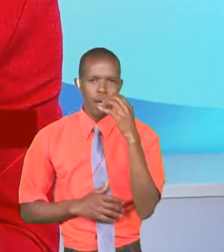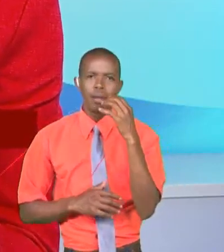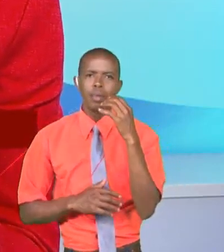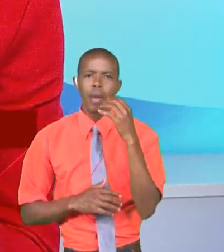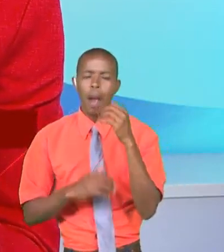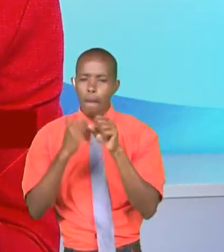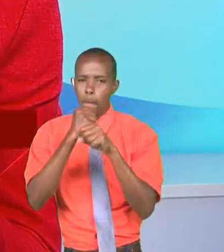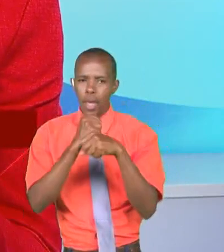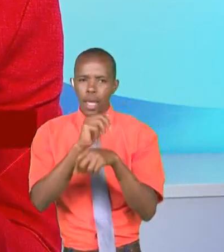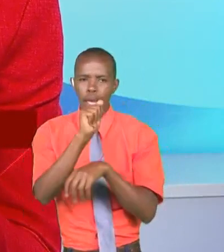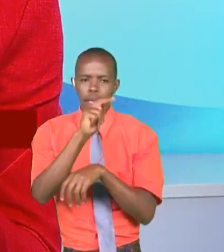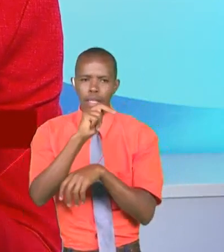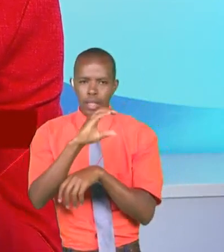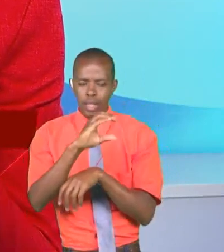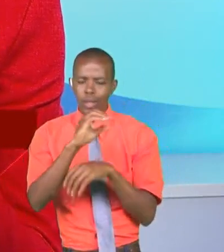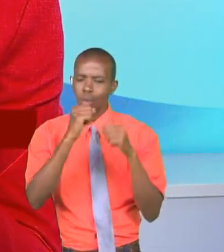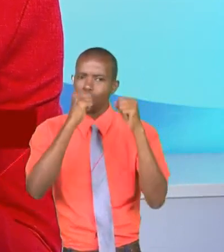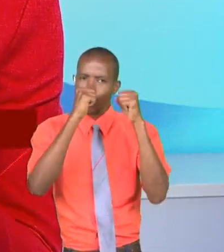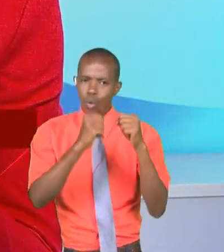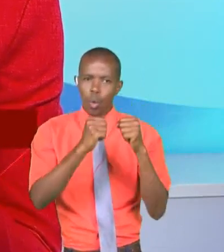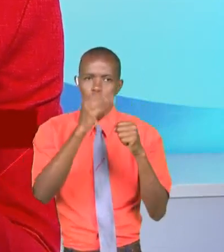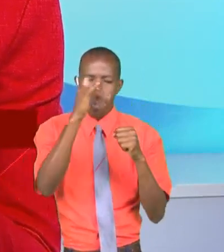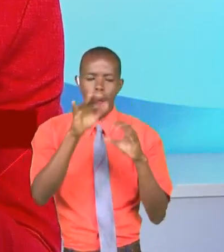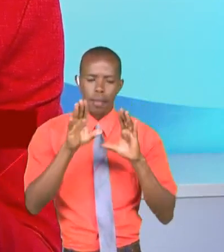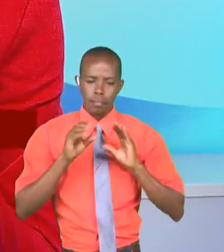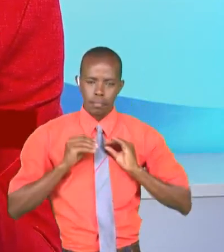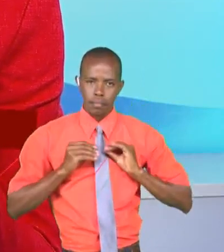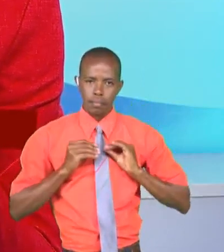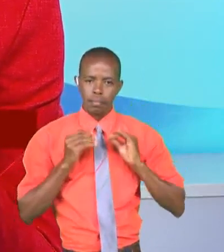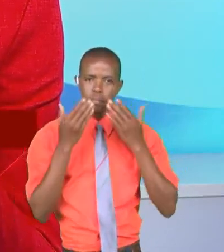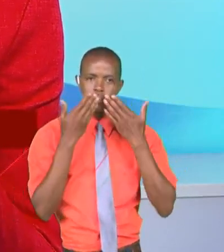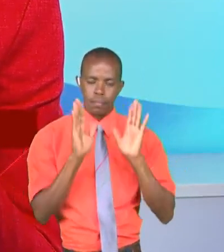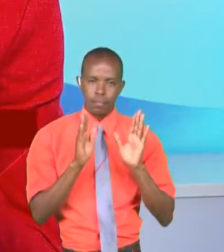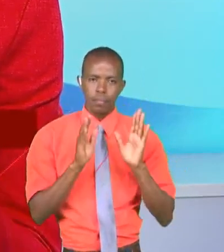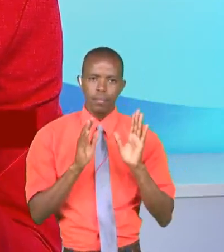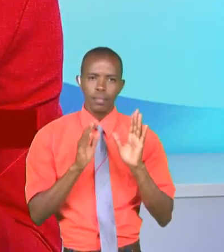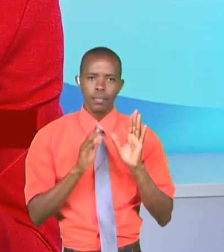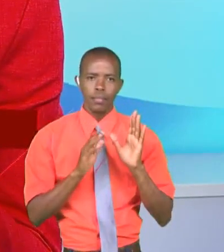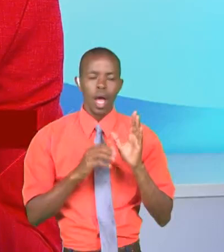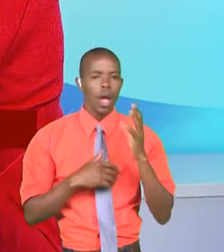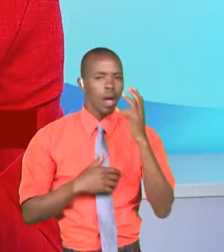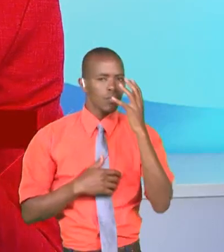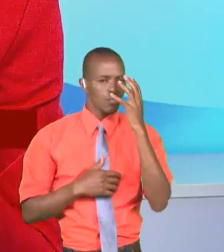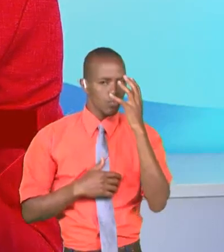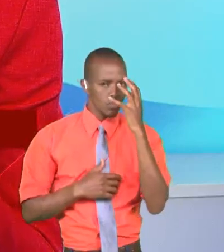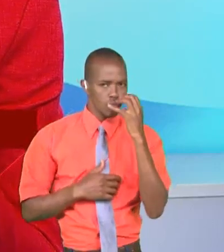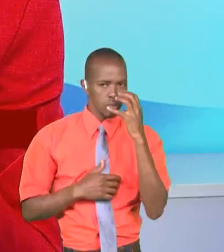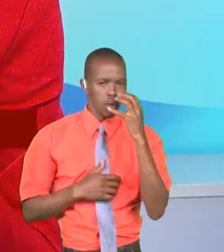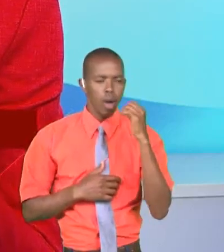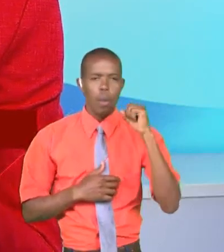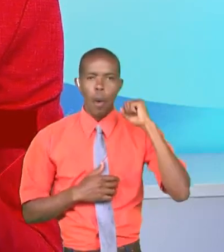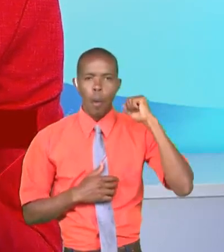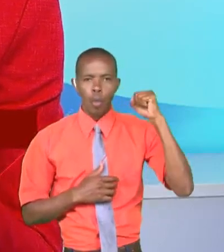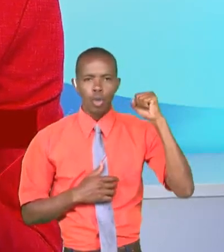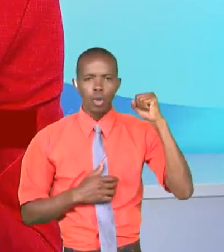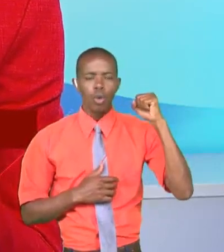party in the sense that they have acknowledged that they have the muscles, they have the political clout in